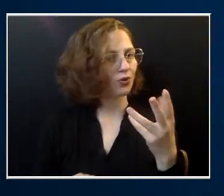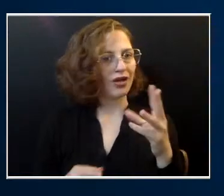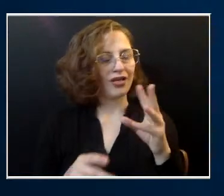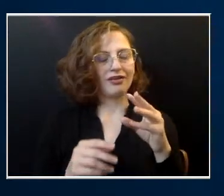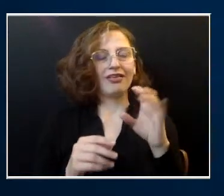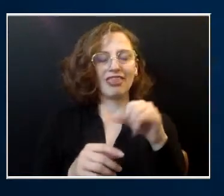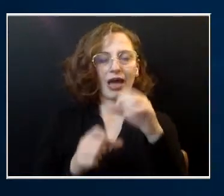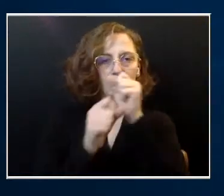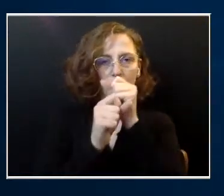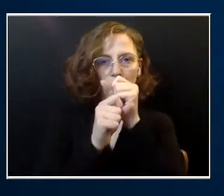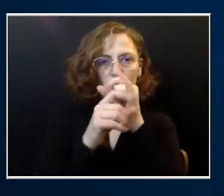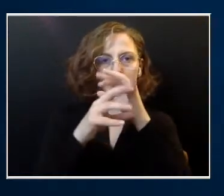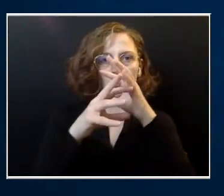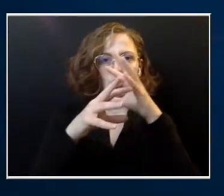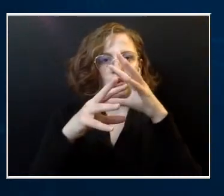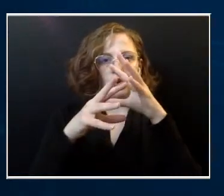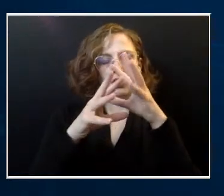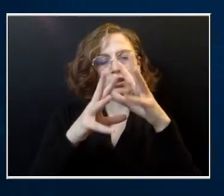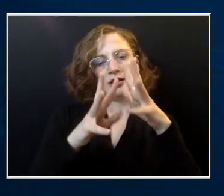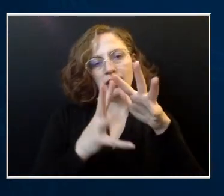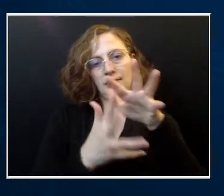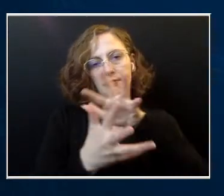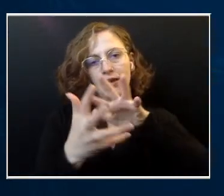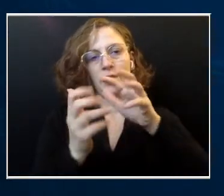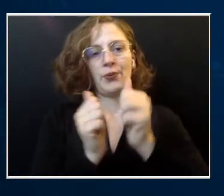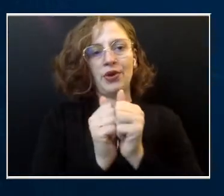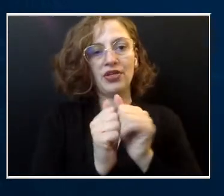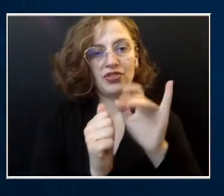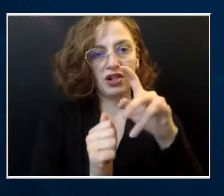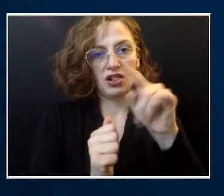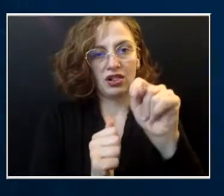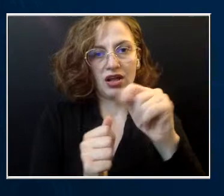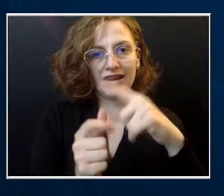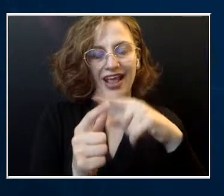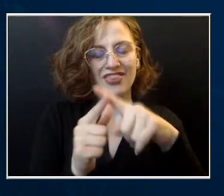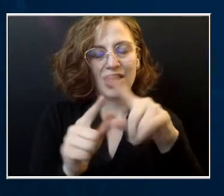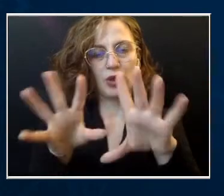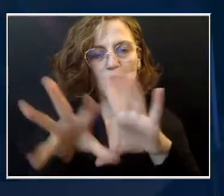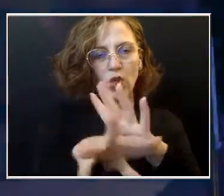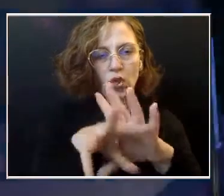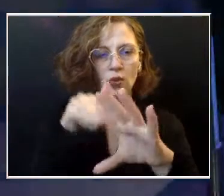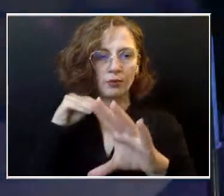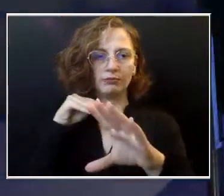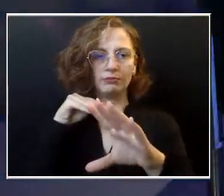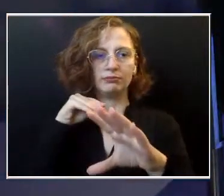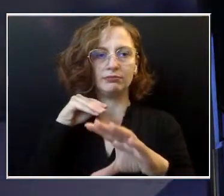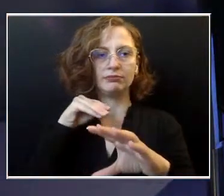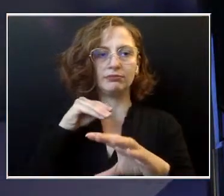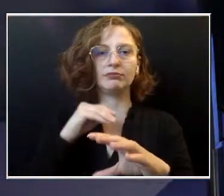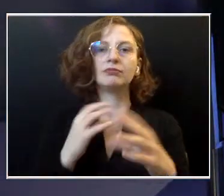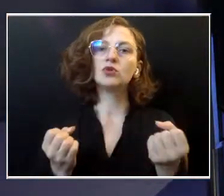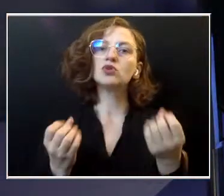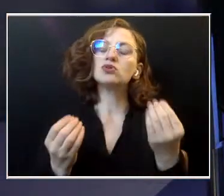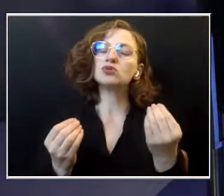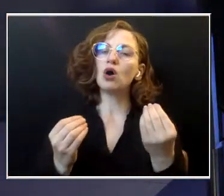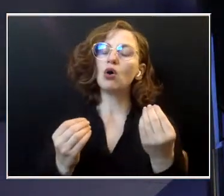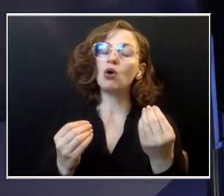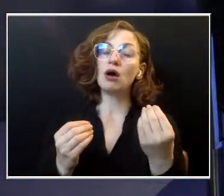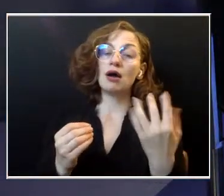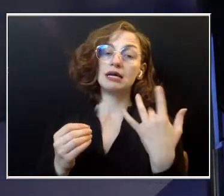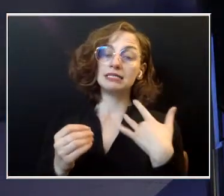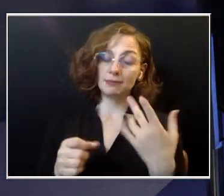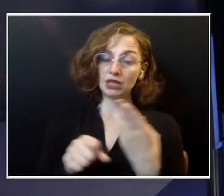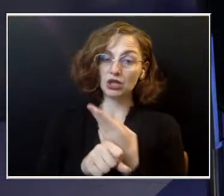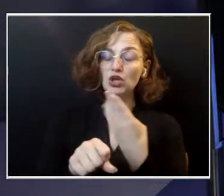stent retriever with the clot out. So these blood thinners, so-called clot-busting drugs that you might give someone, why would he also